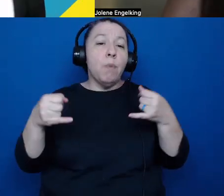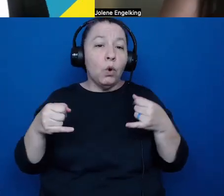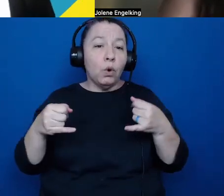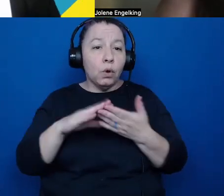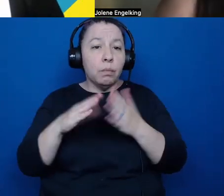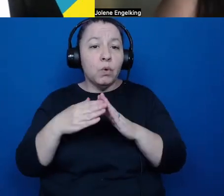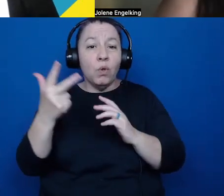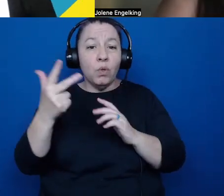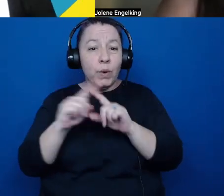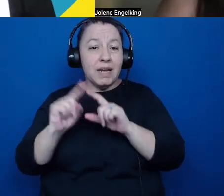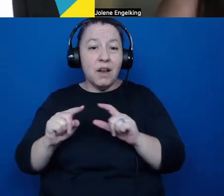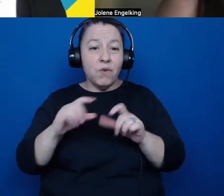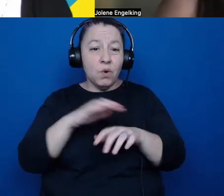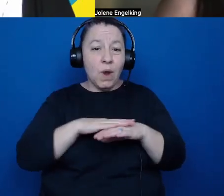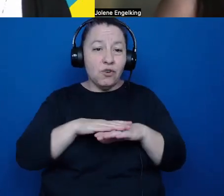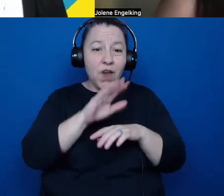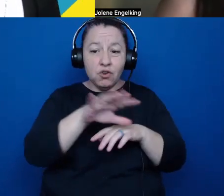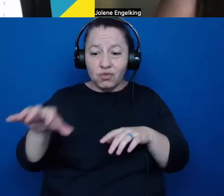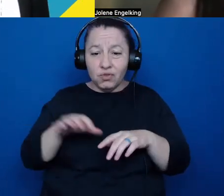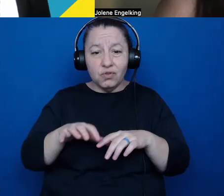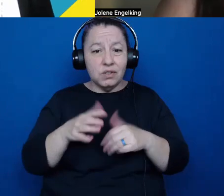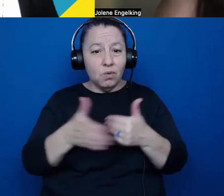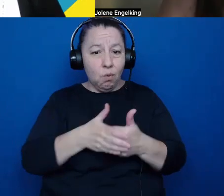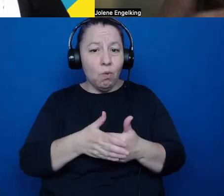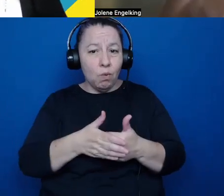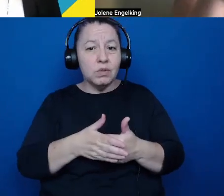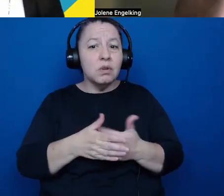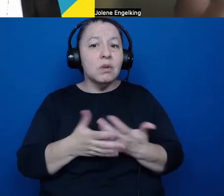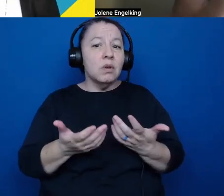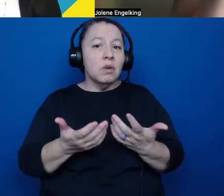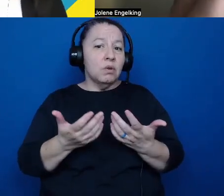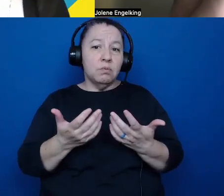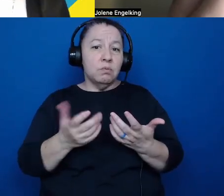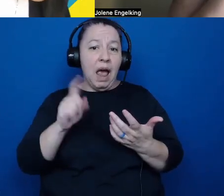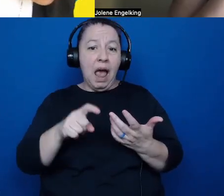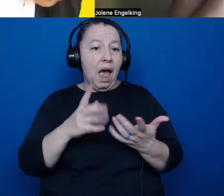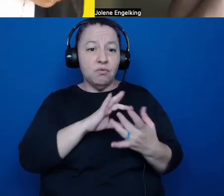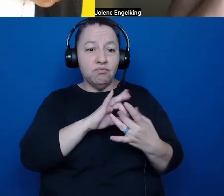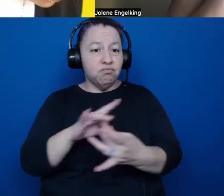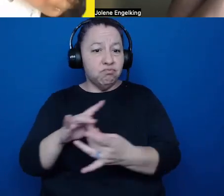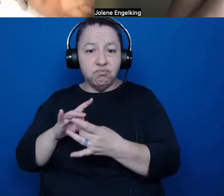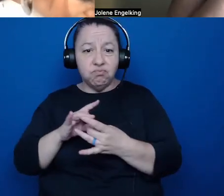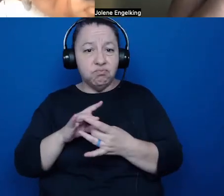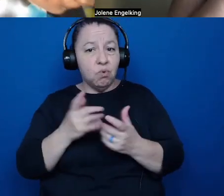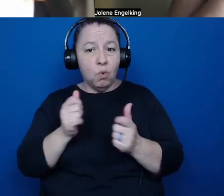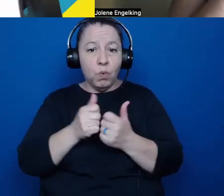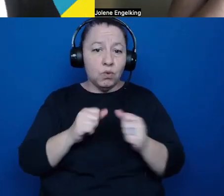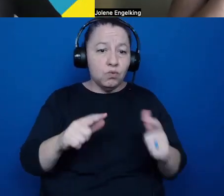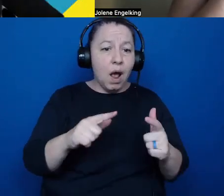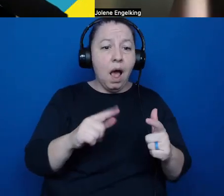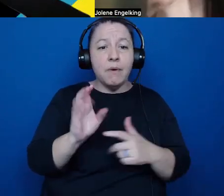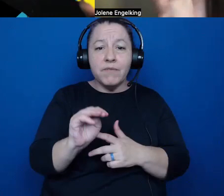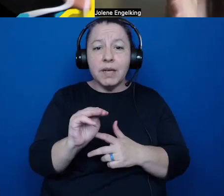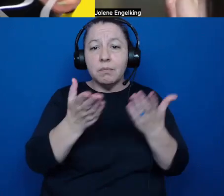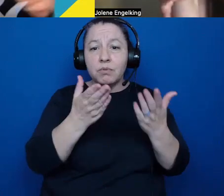different reservations right around us. And we've had to form relationships with, you know, the tribal victim service folks and